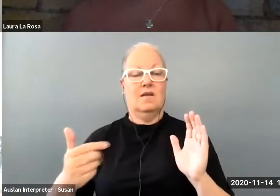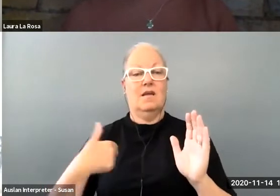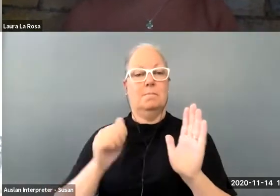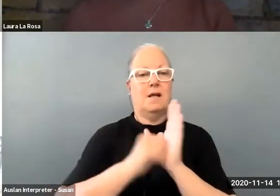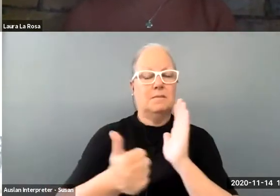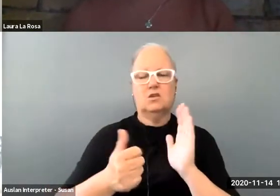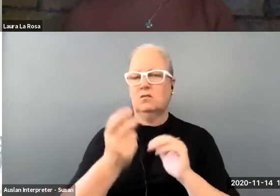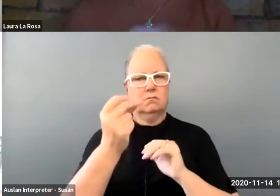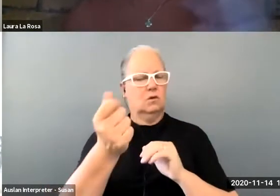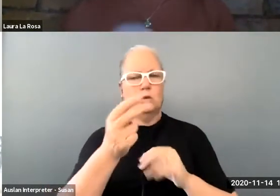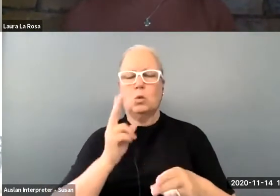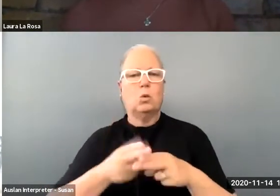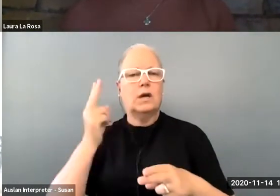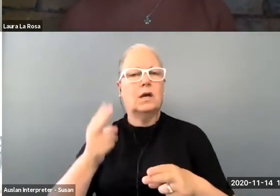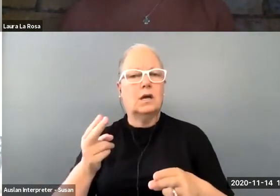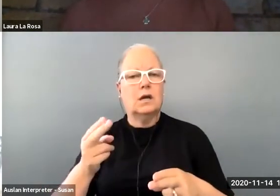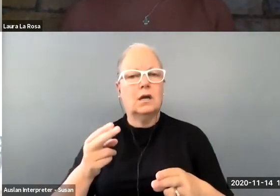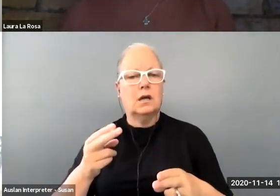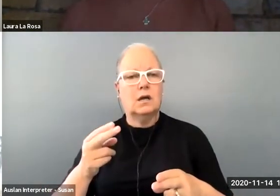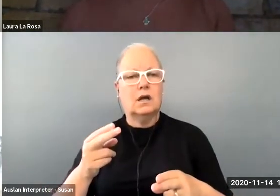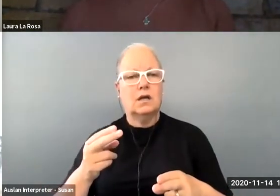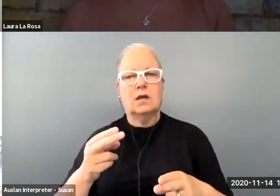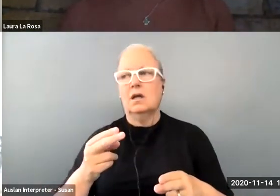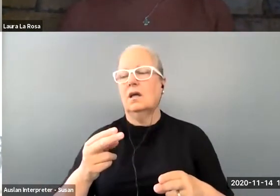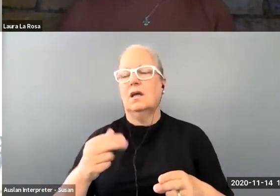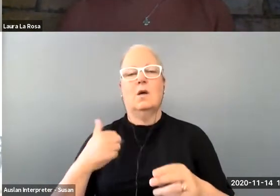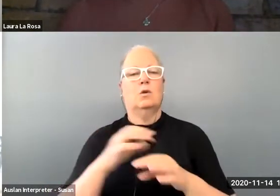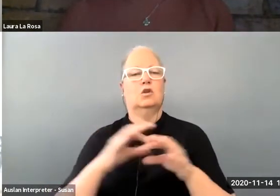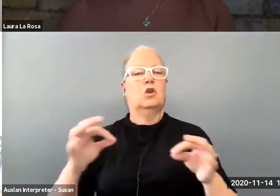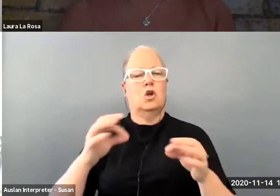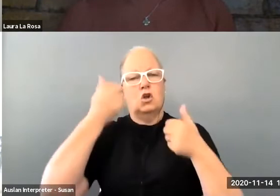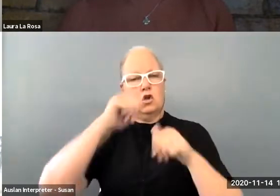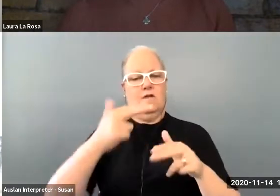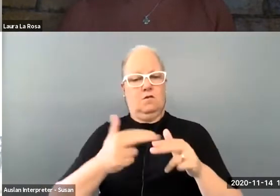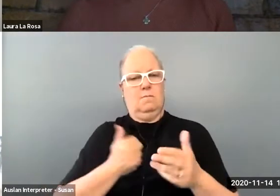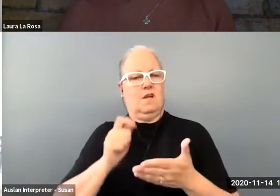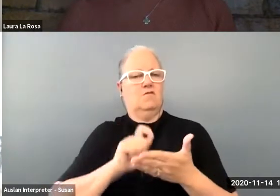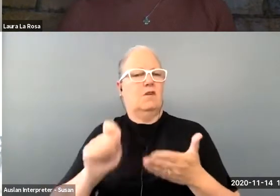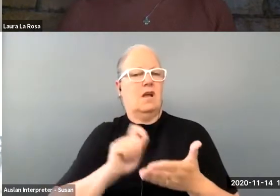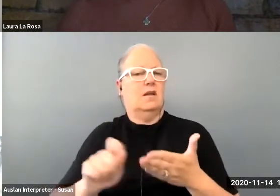it happened quite quickly and I was sort of not known for my writing work.